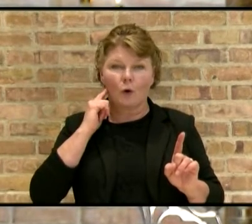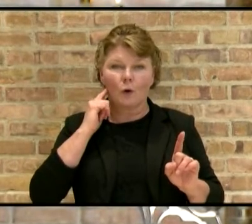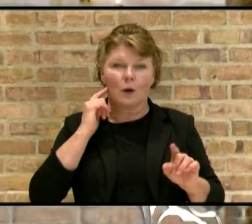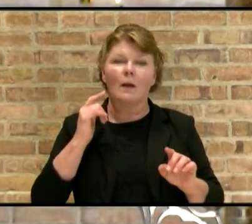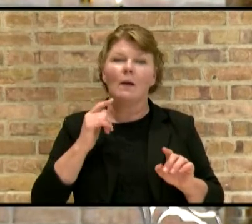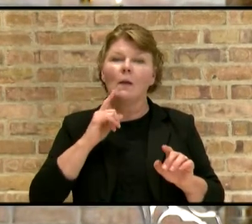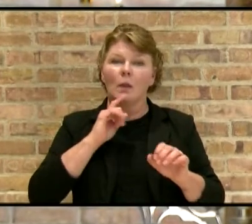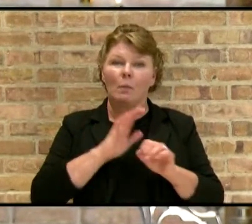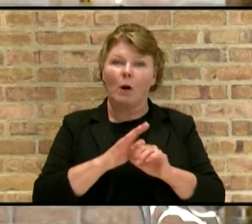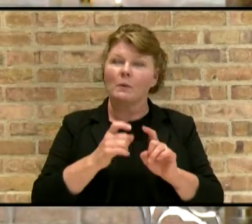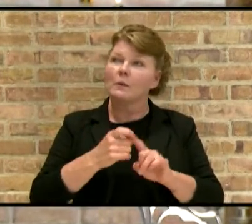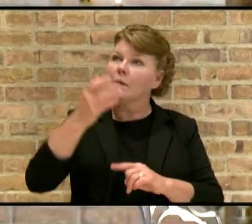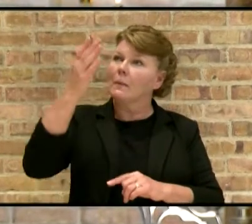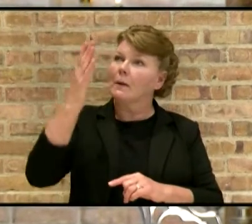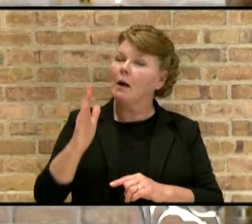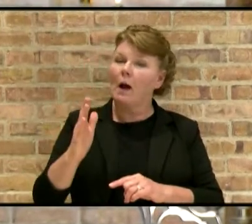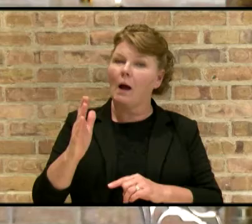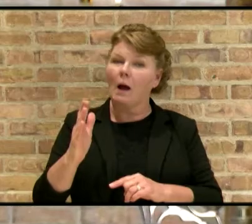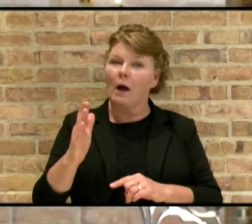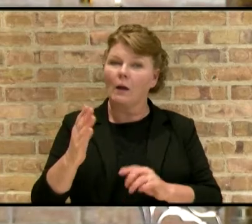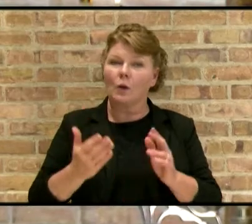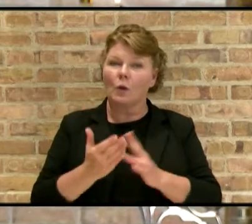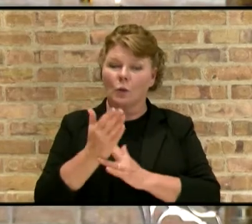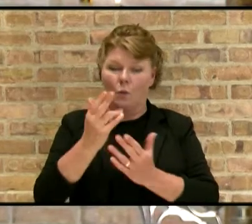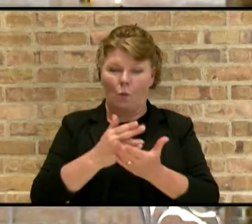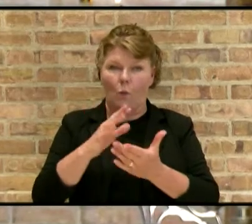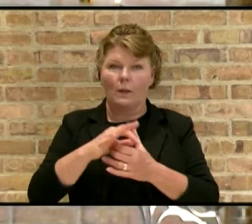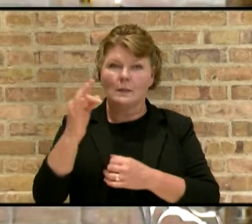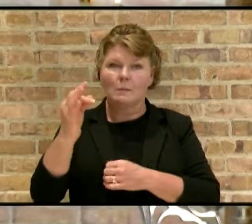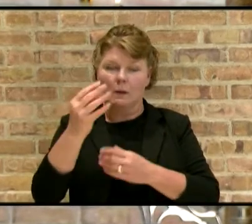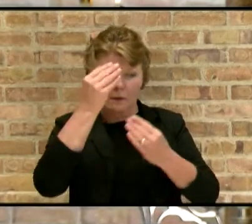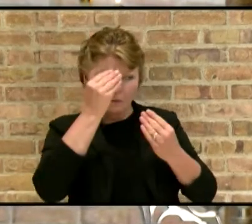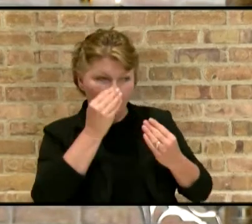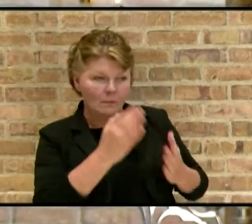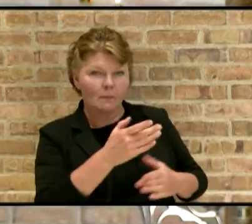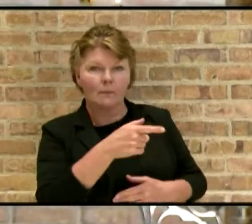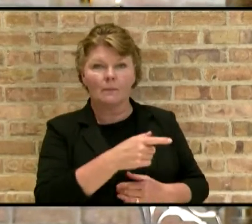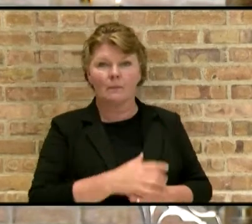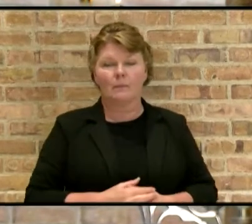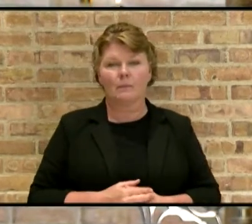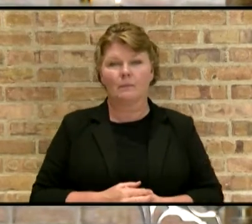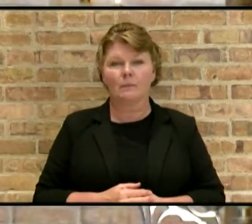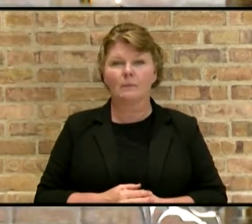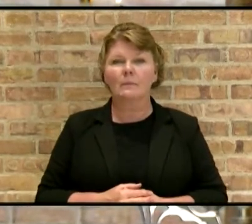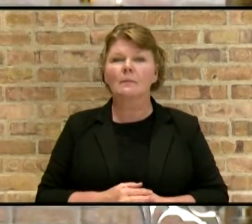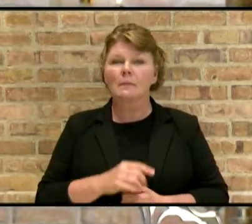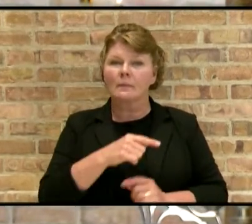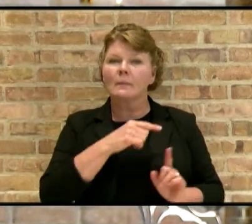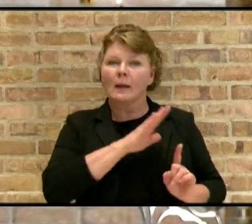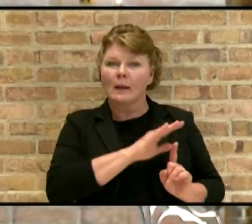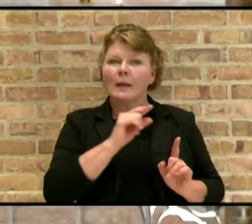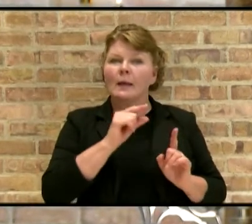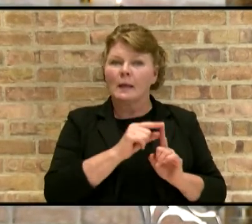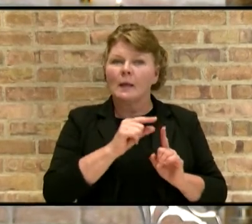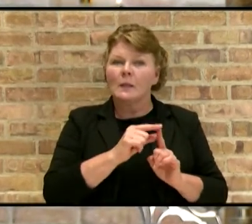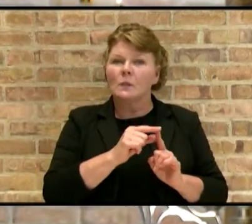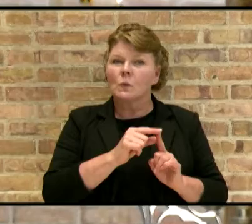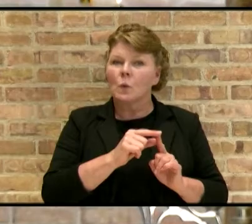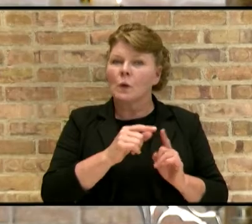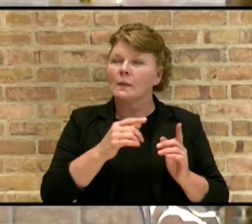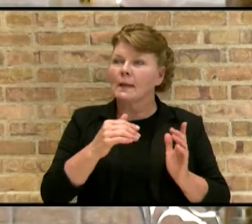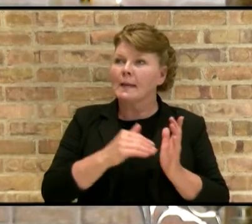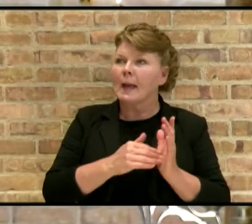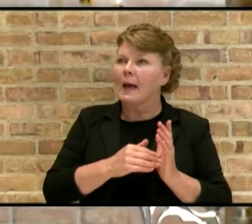promise from God, by the power of the Holy Spirit. Listen again to what Simeon's words, "Mine eyes